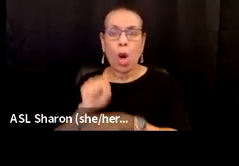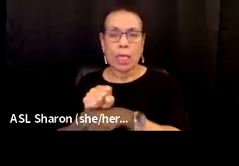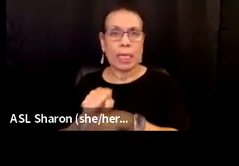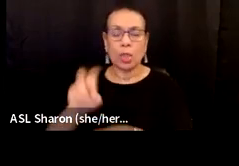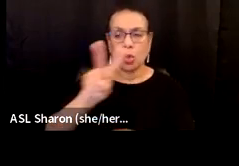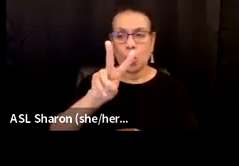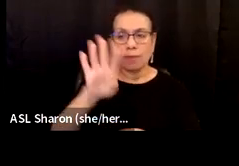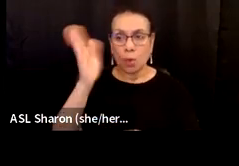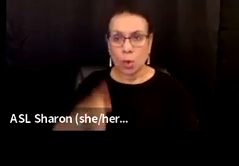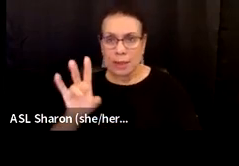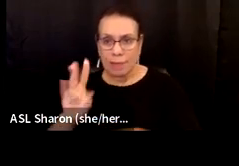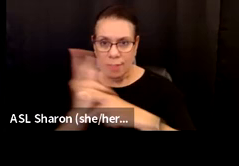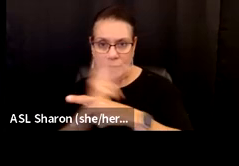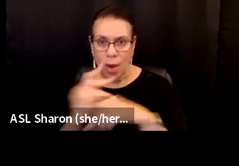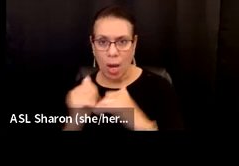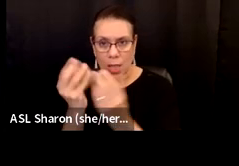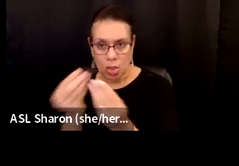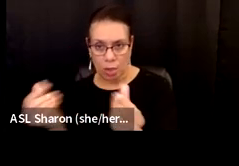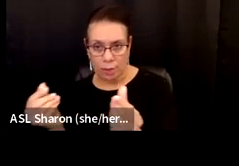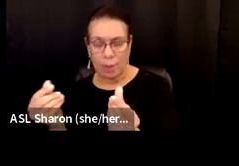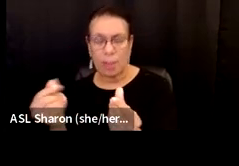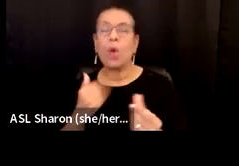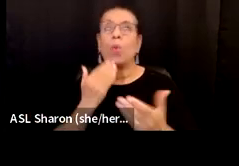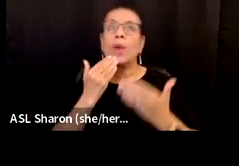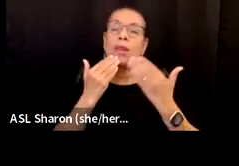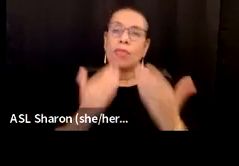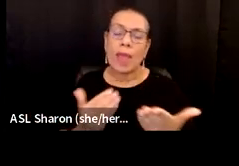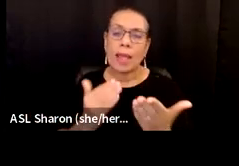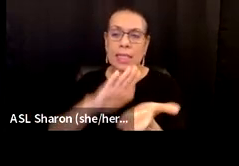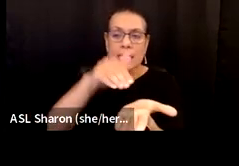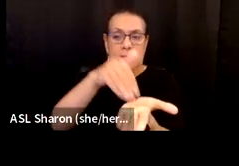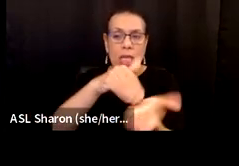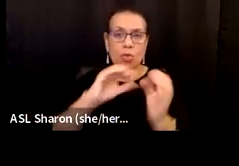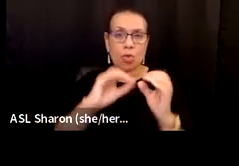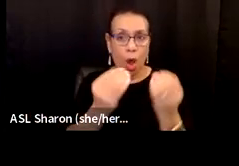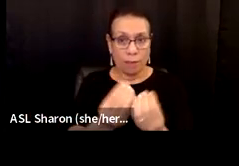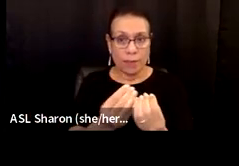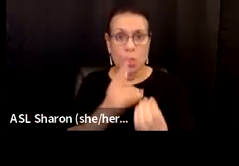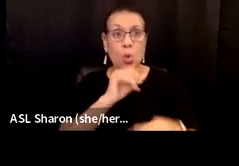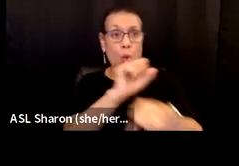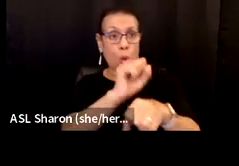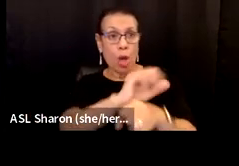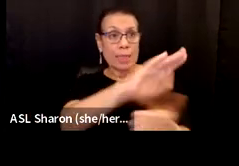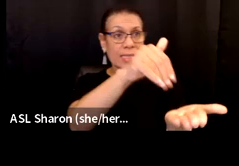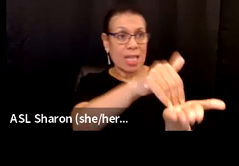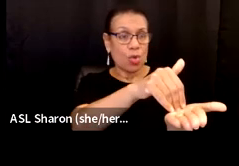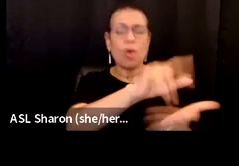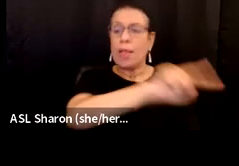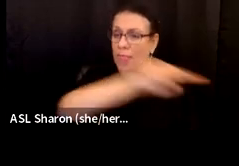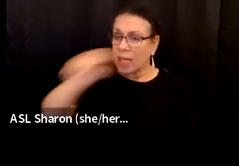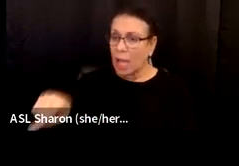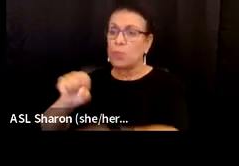solutions i'm grateful for our central central office colleagues who have stepped up and supported our school-based